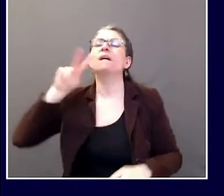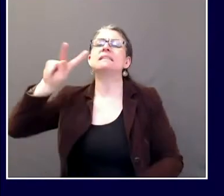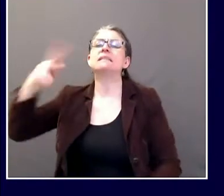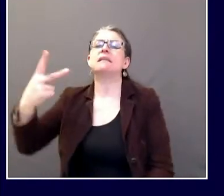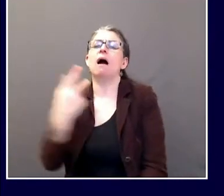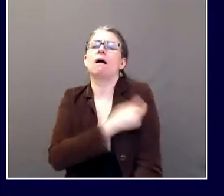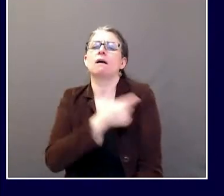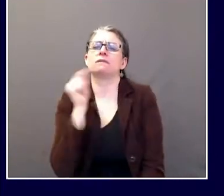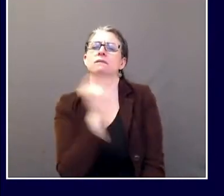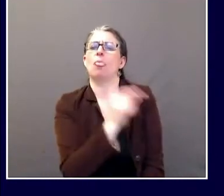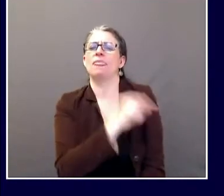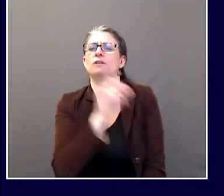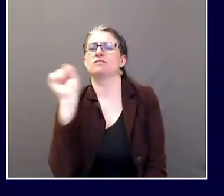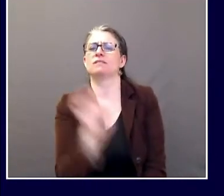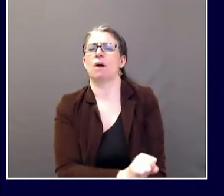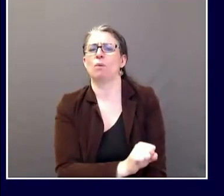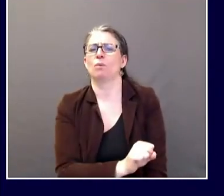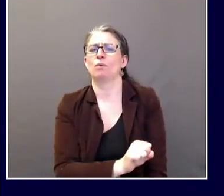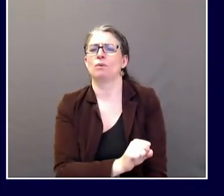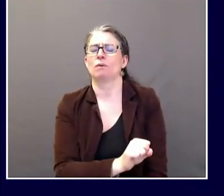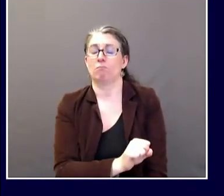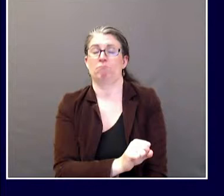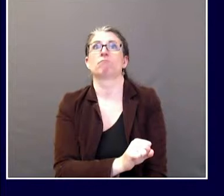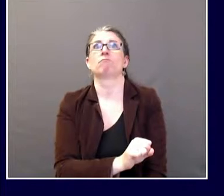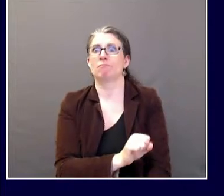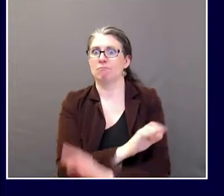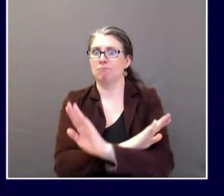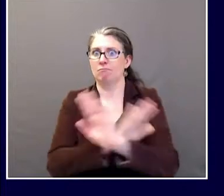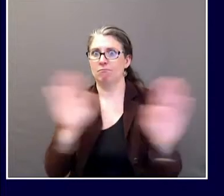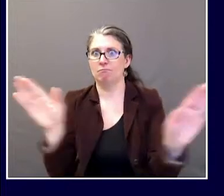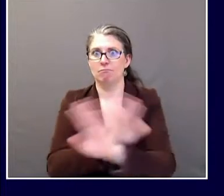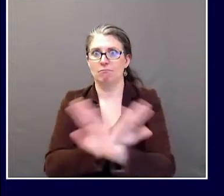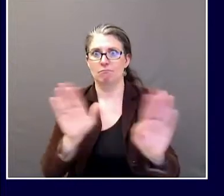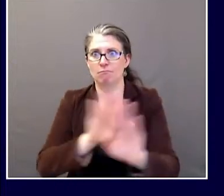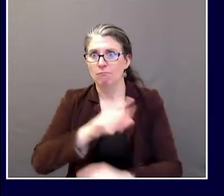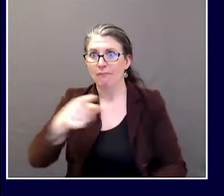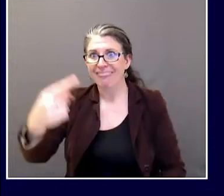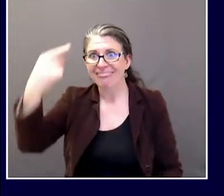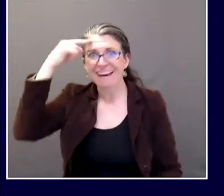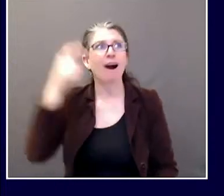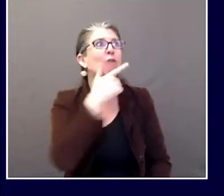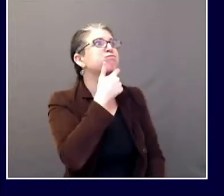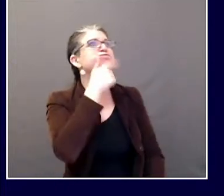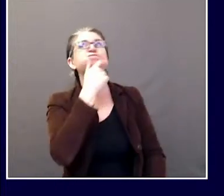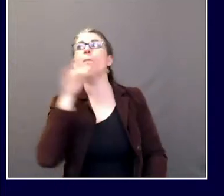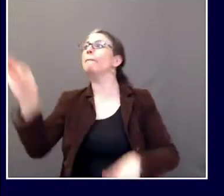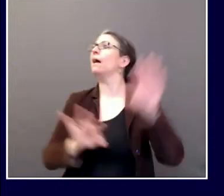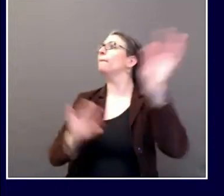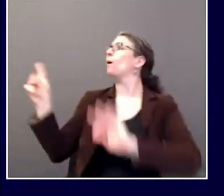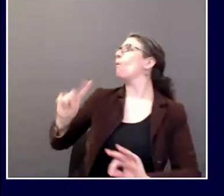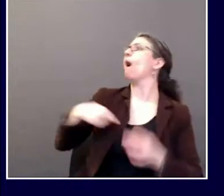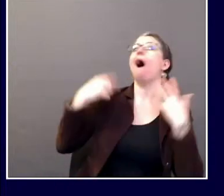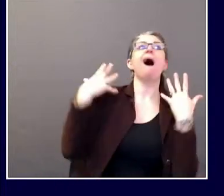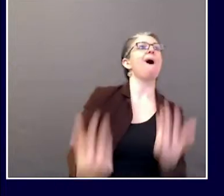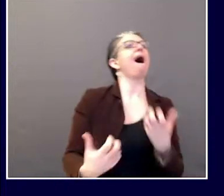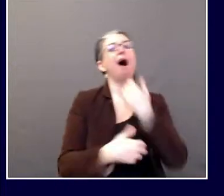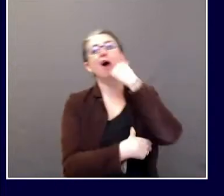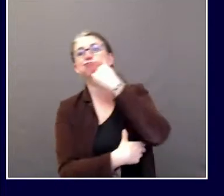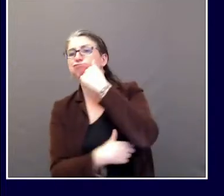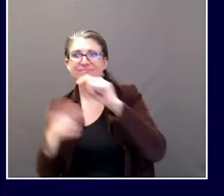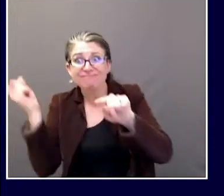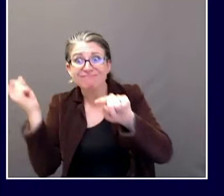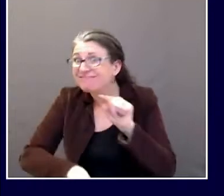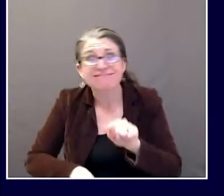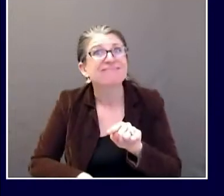places in the same volumes that we sent first doses. So if you got your first dose in Fort Kent, but you're expecting to get